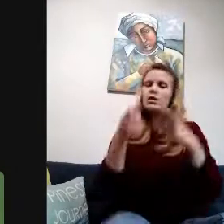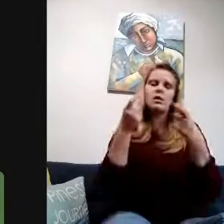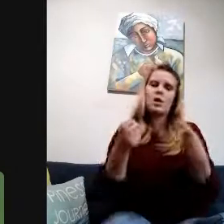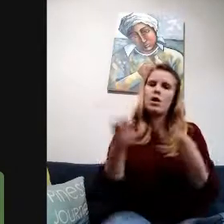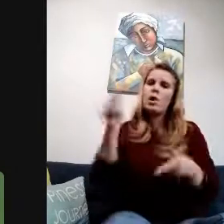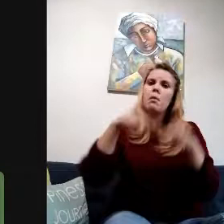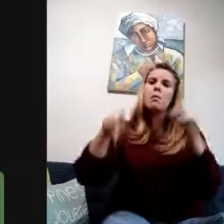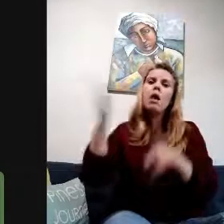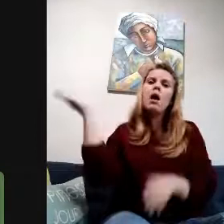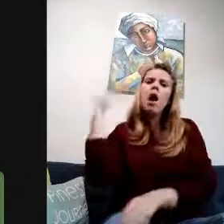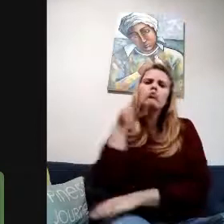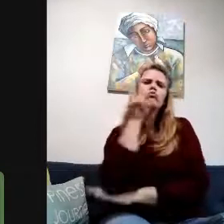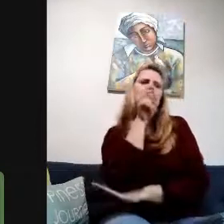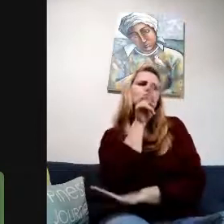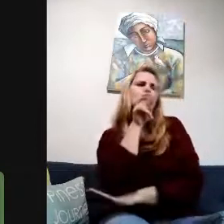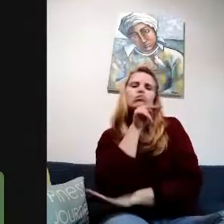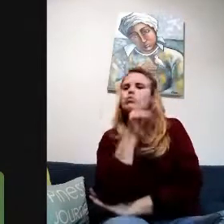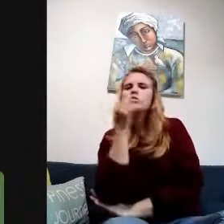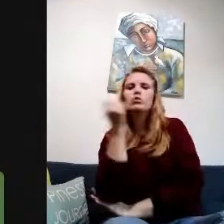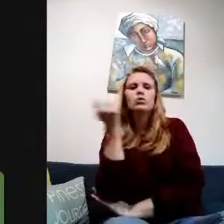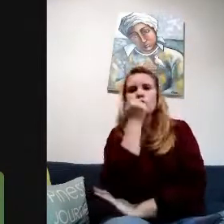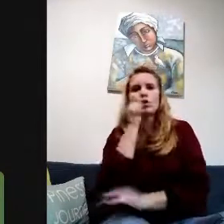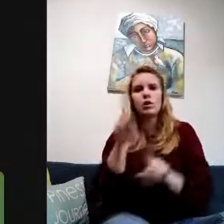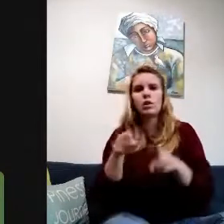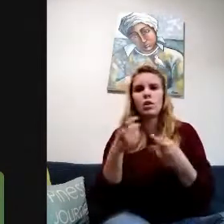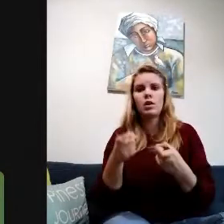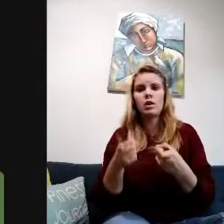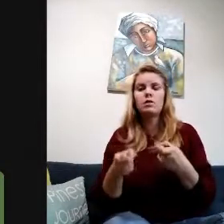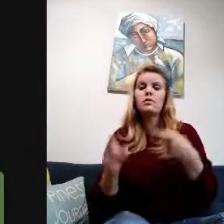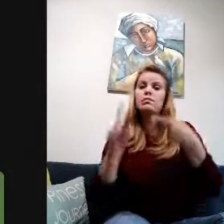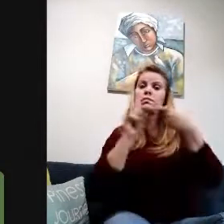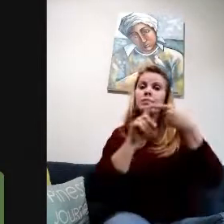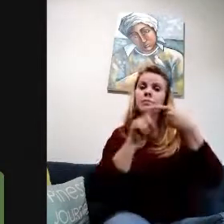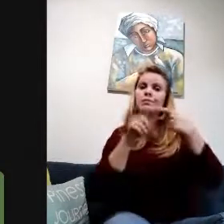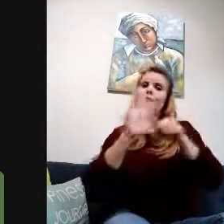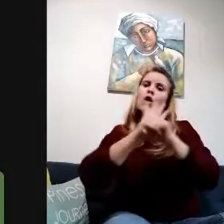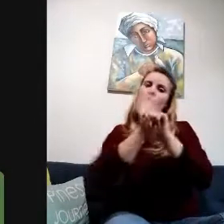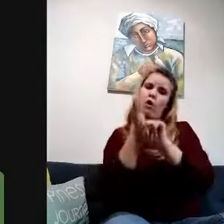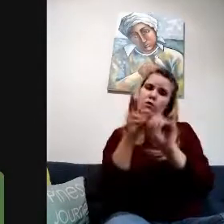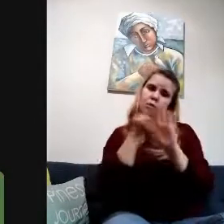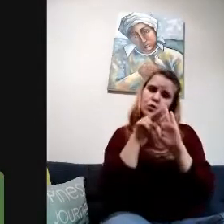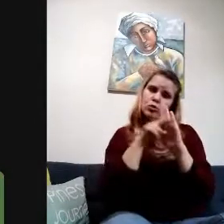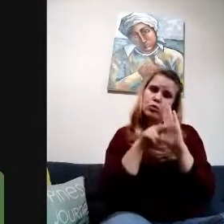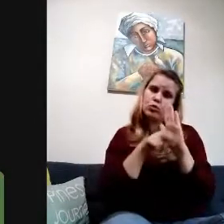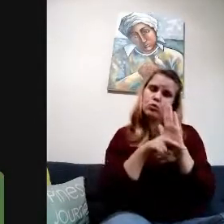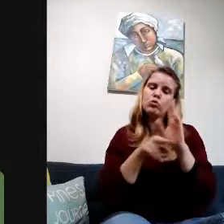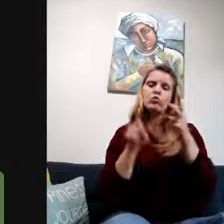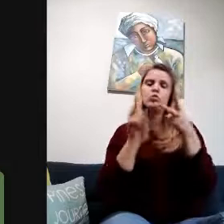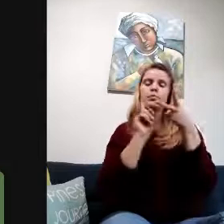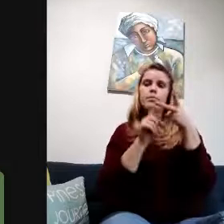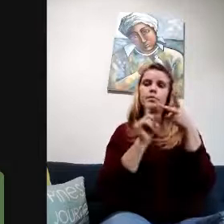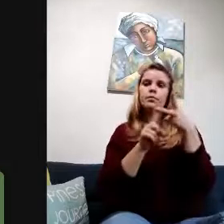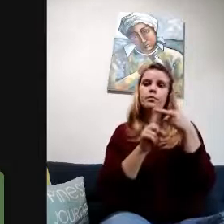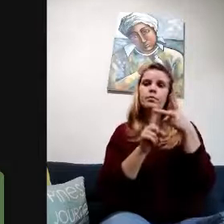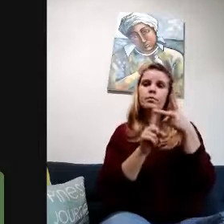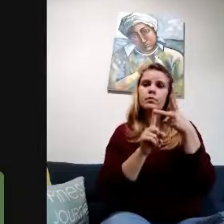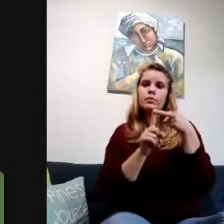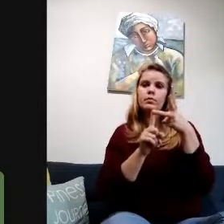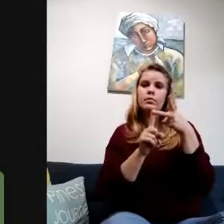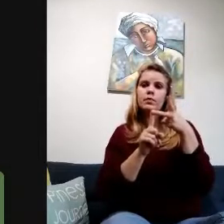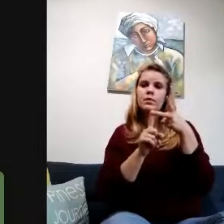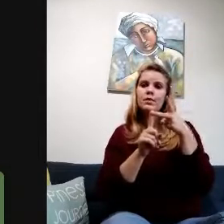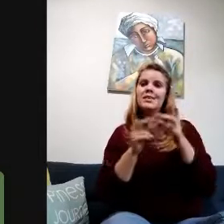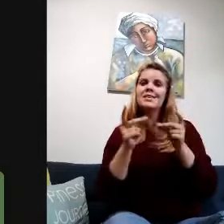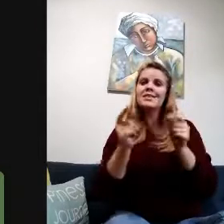I think it's twofold. First and foremost, part of our COVID regulations, and secondly, just speed of play. We've had